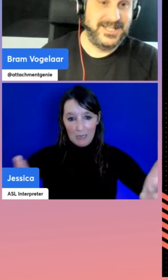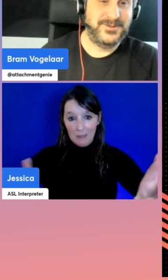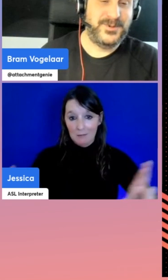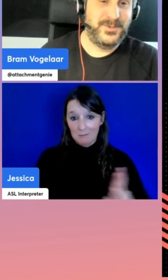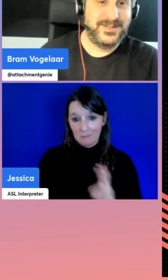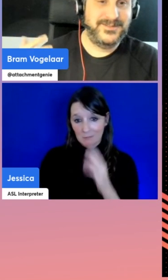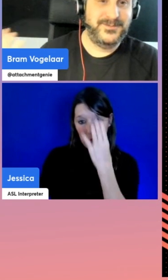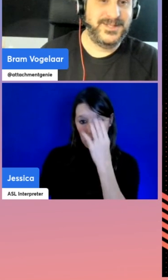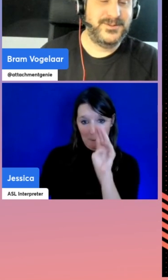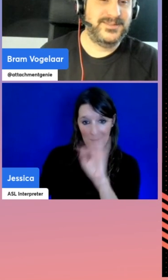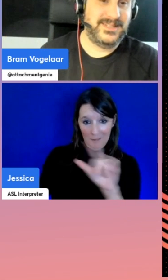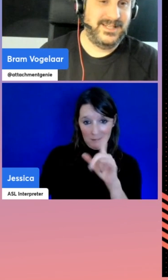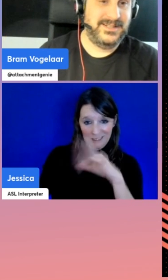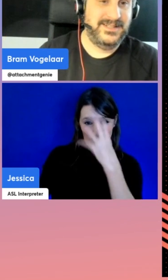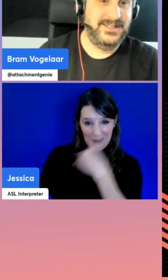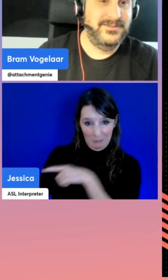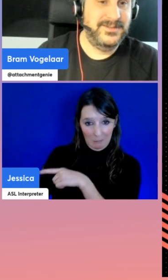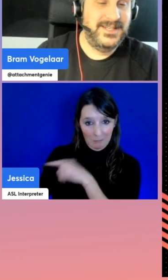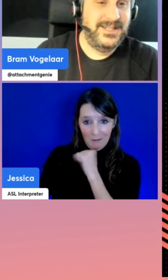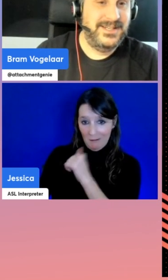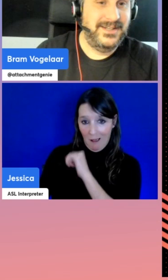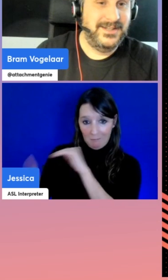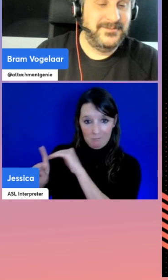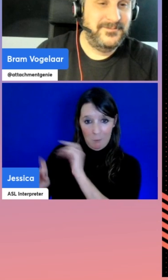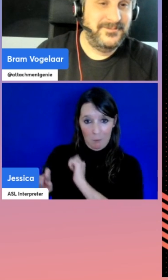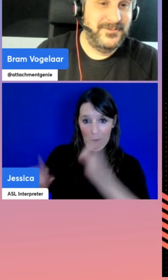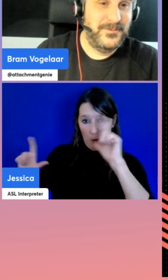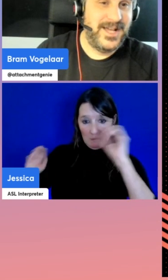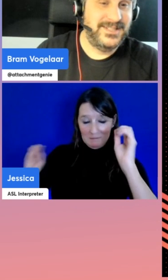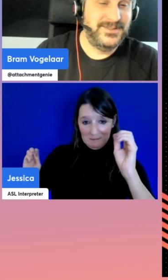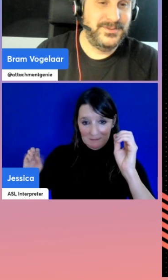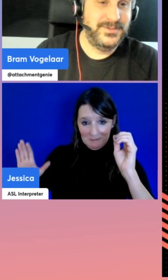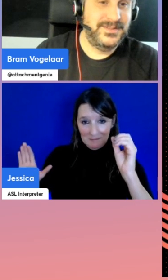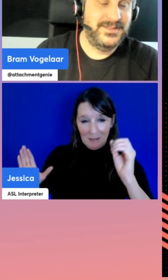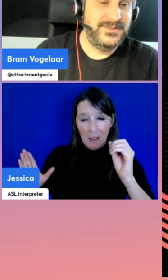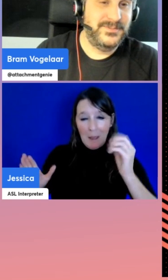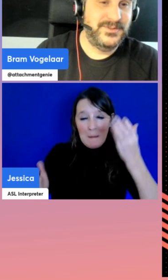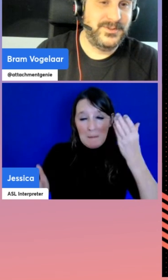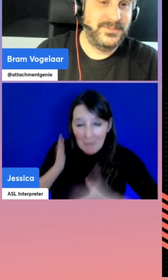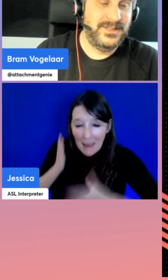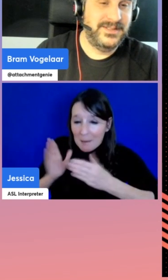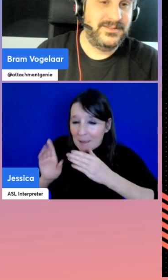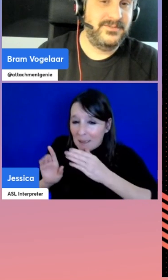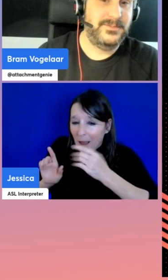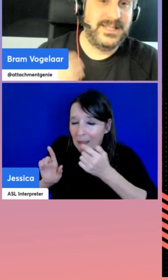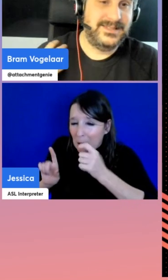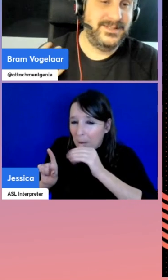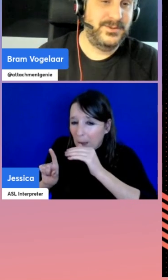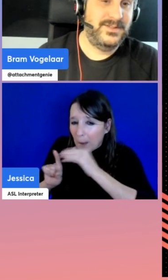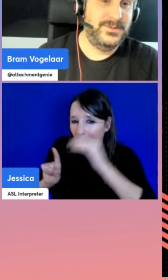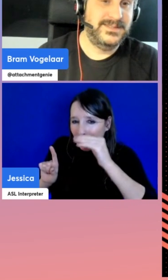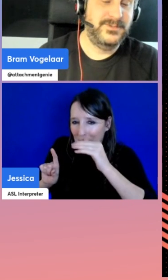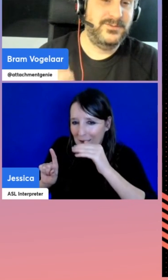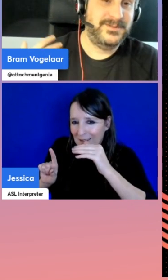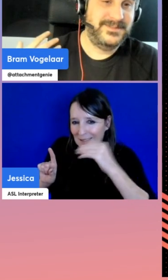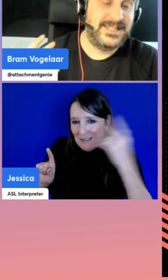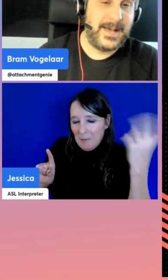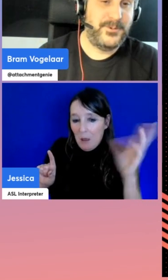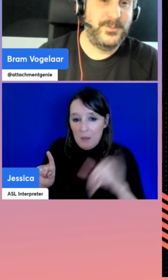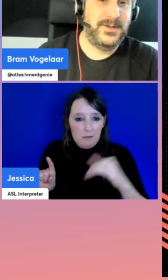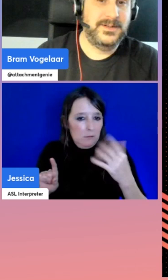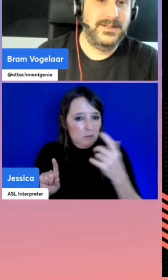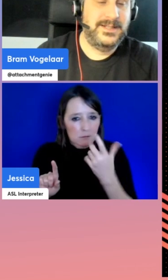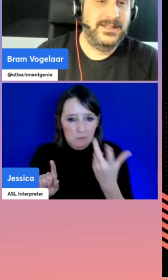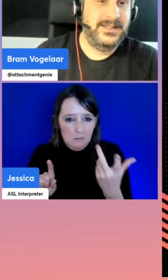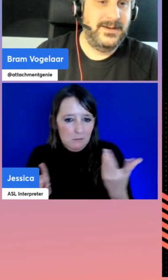it really was popular, when the autoscaler didn't even manage to absorb the traffic. But that's the only reason, when we're